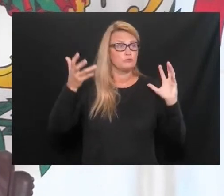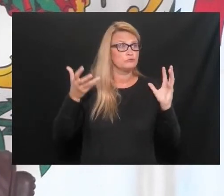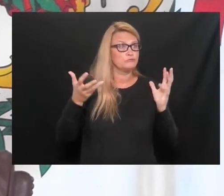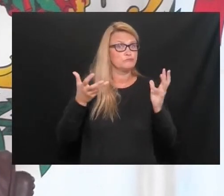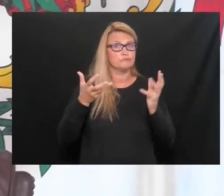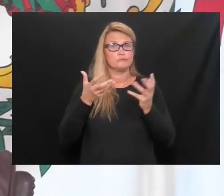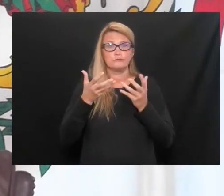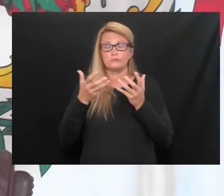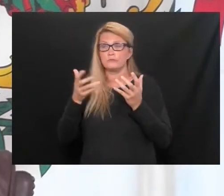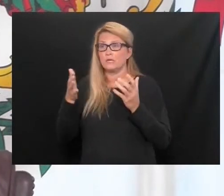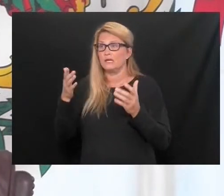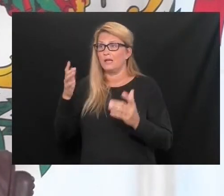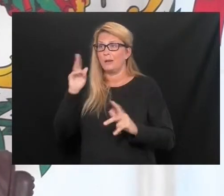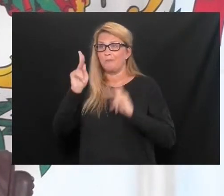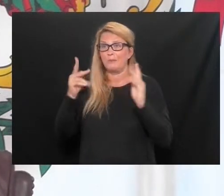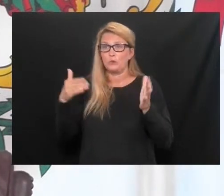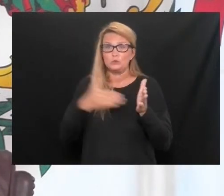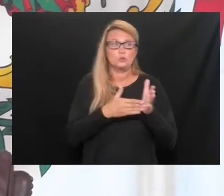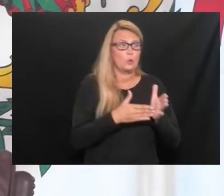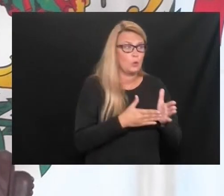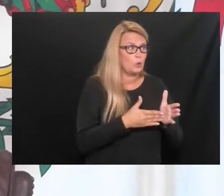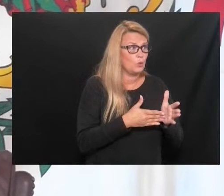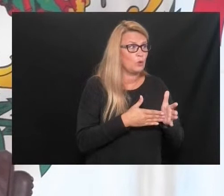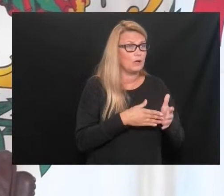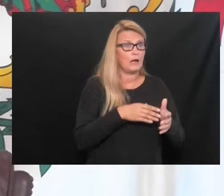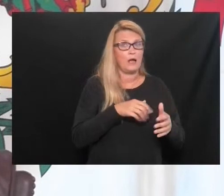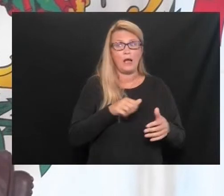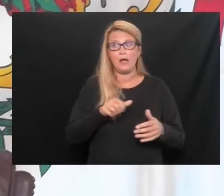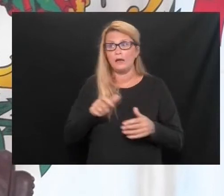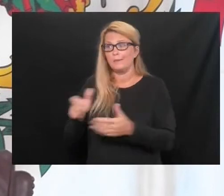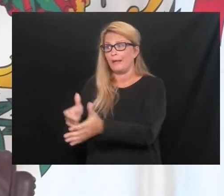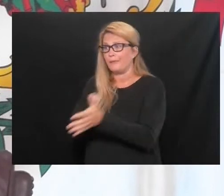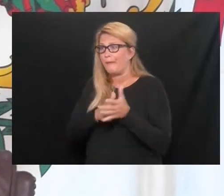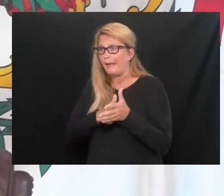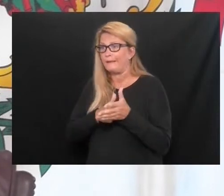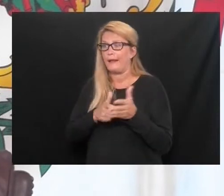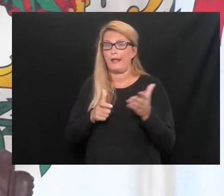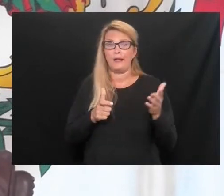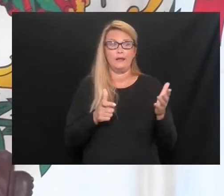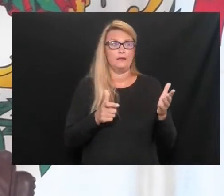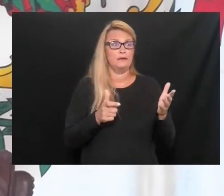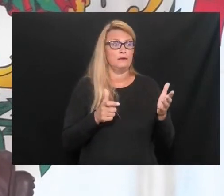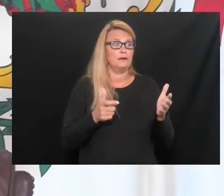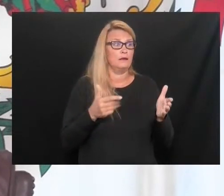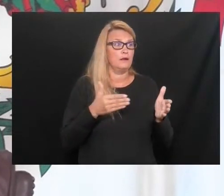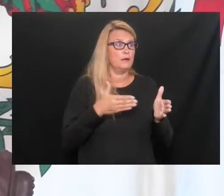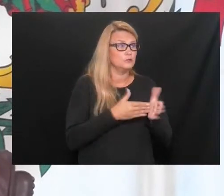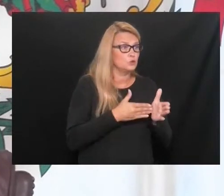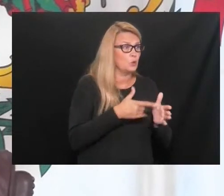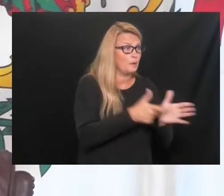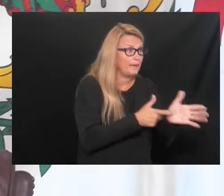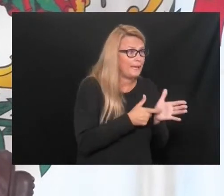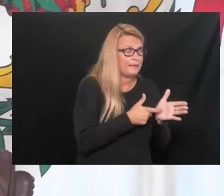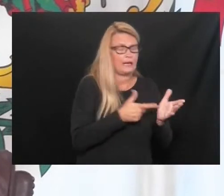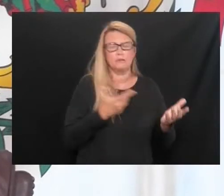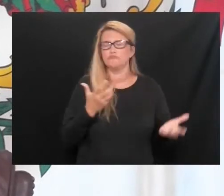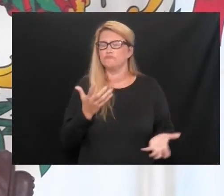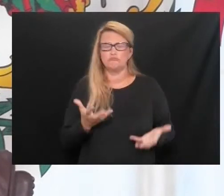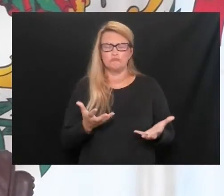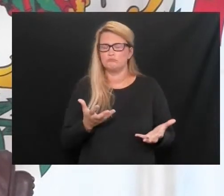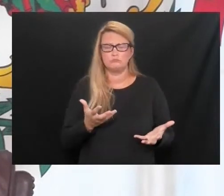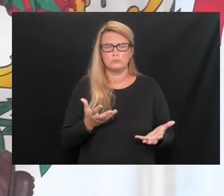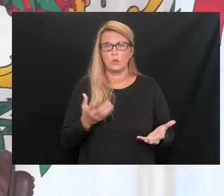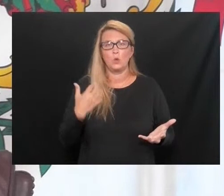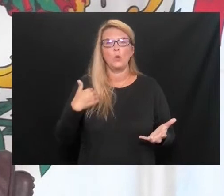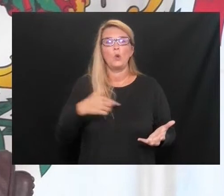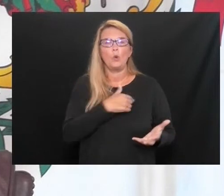there's lawsuits floating around everywhere about the mandate on top of the mandate, and we believe in